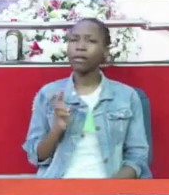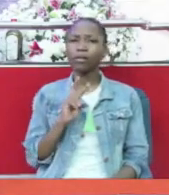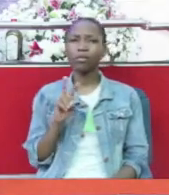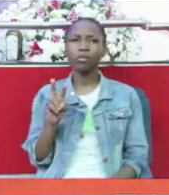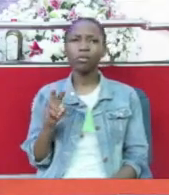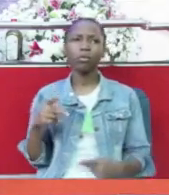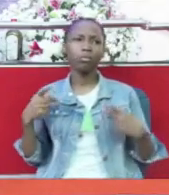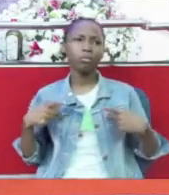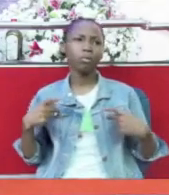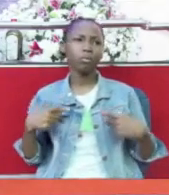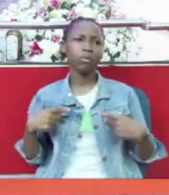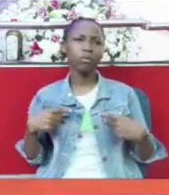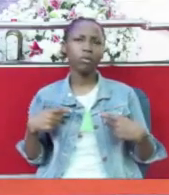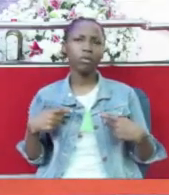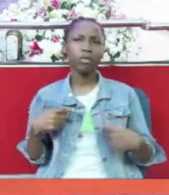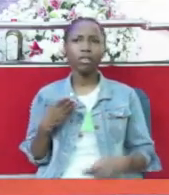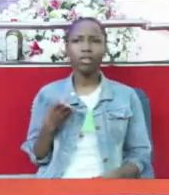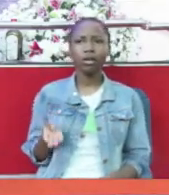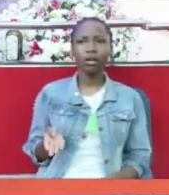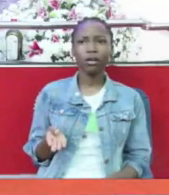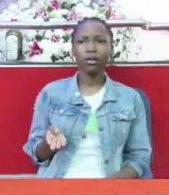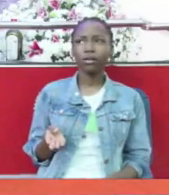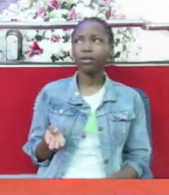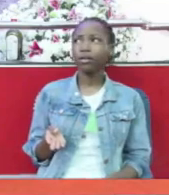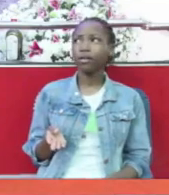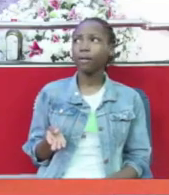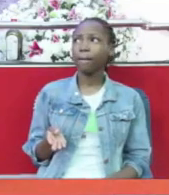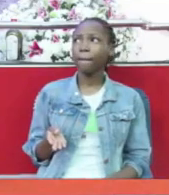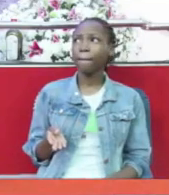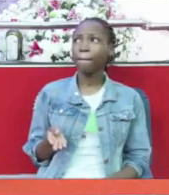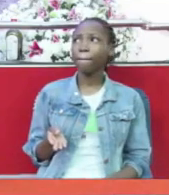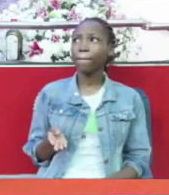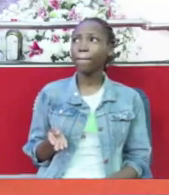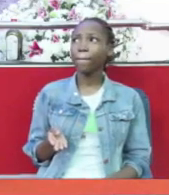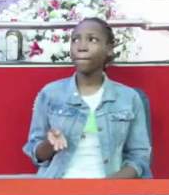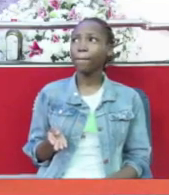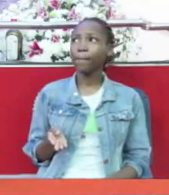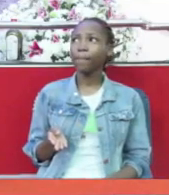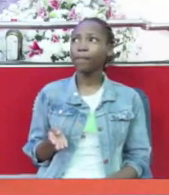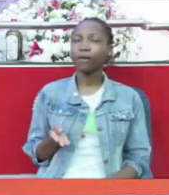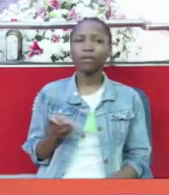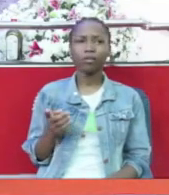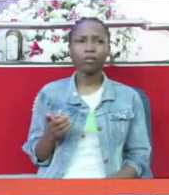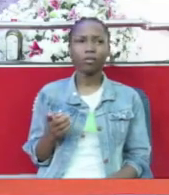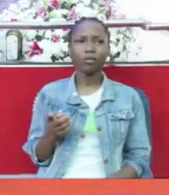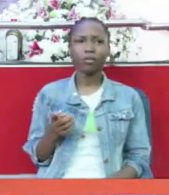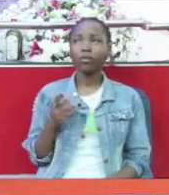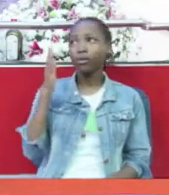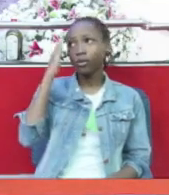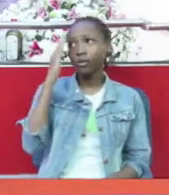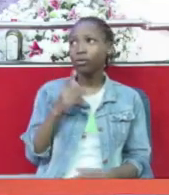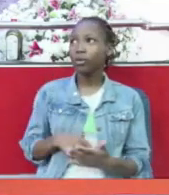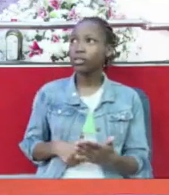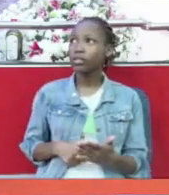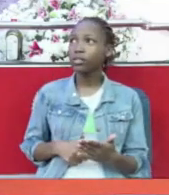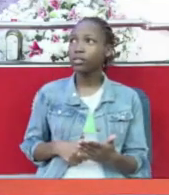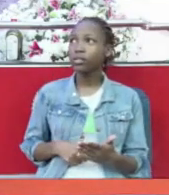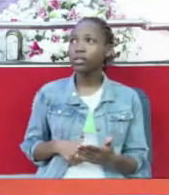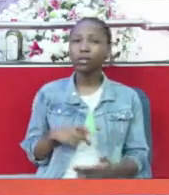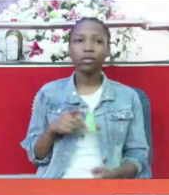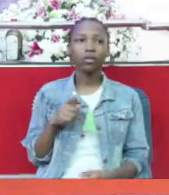dynamics, their economics, their political dynamics, do you know what you're left with? You're left with